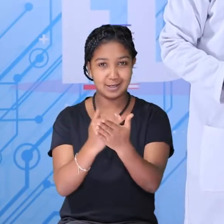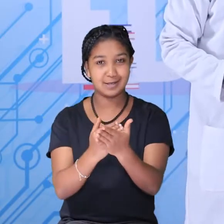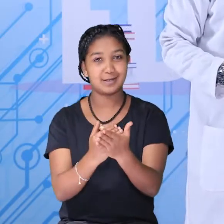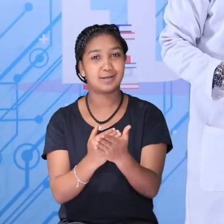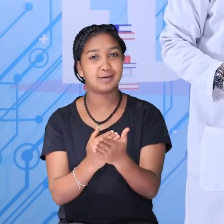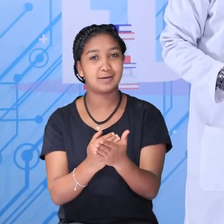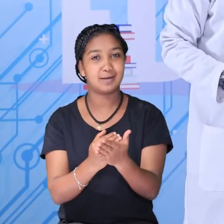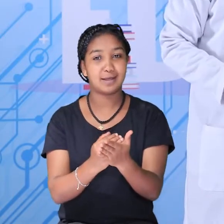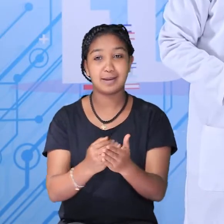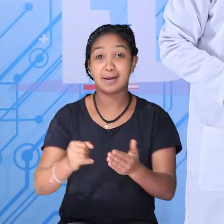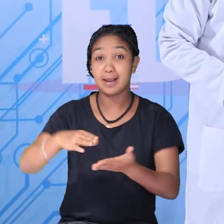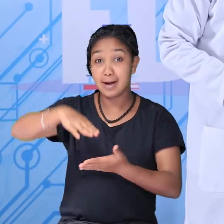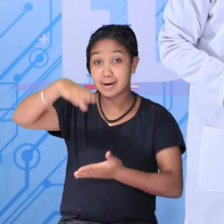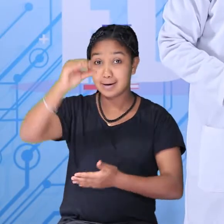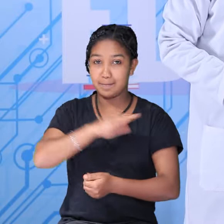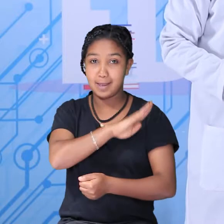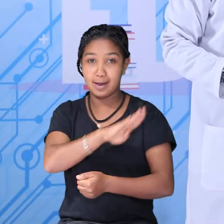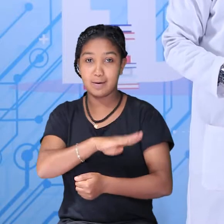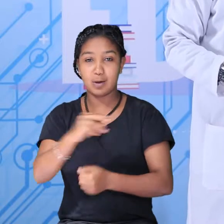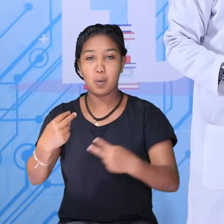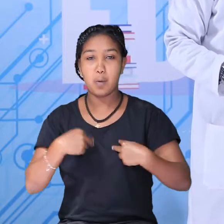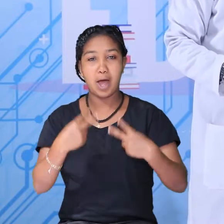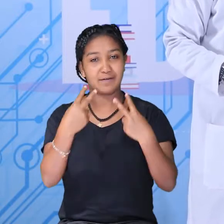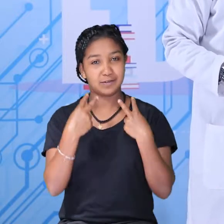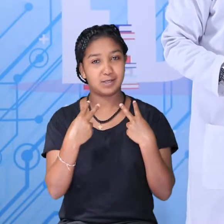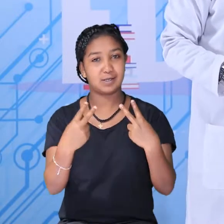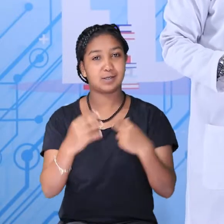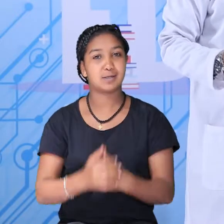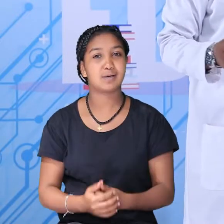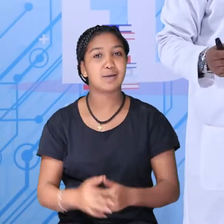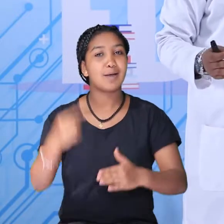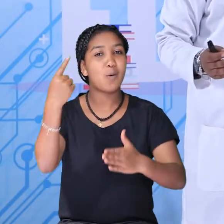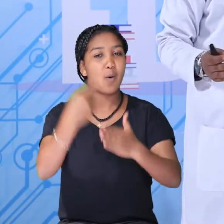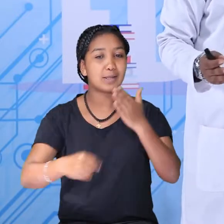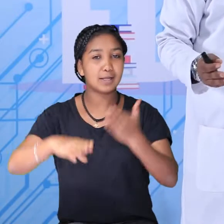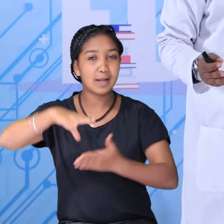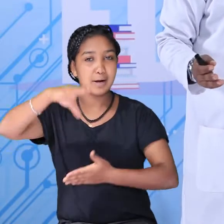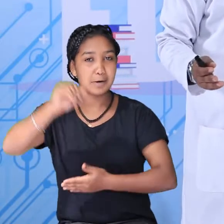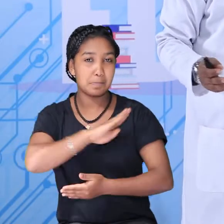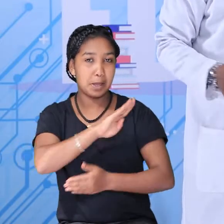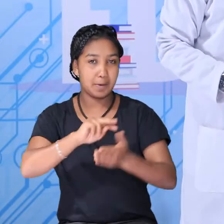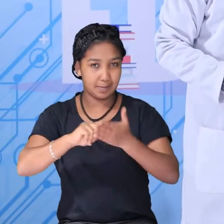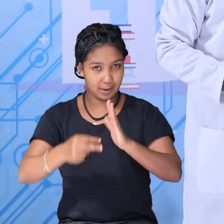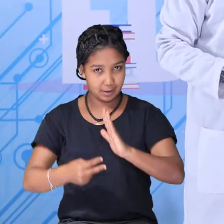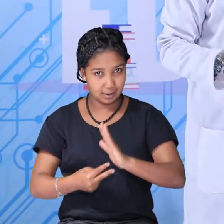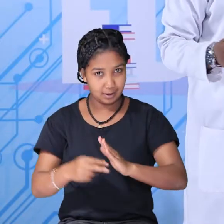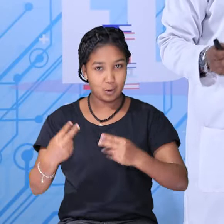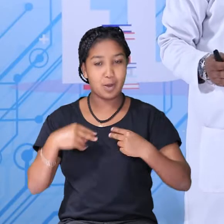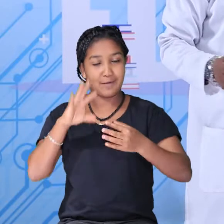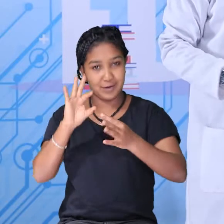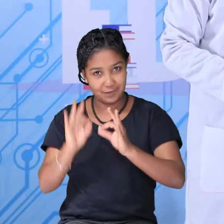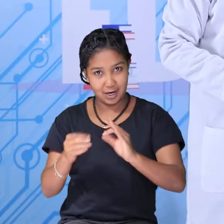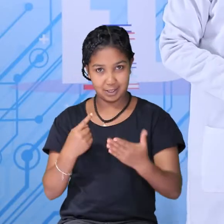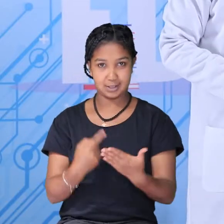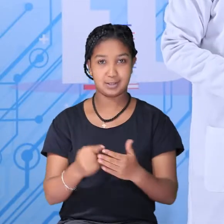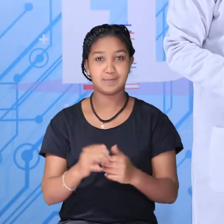in learned behavior, we have seen what learned behavior means. We have defined